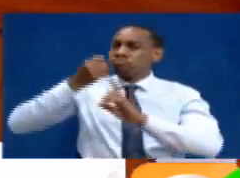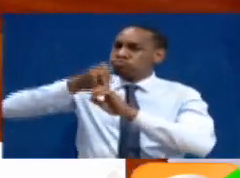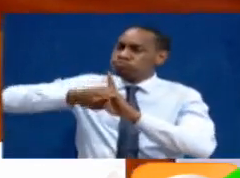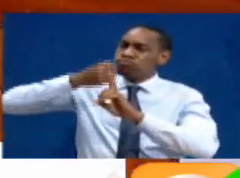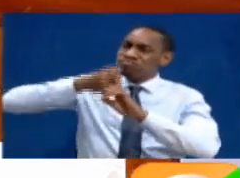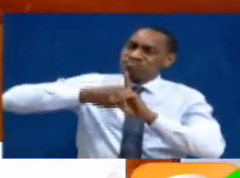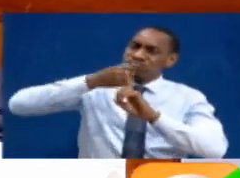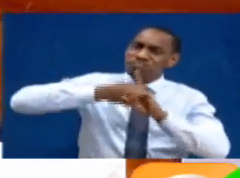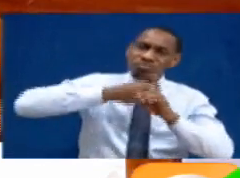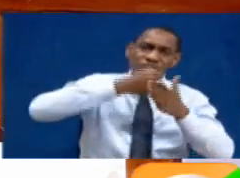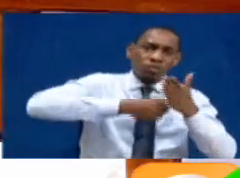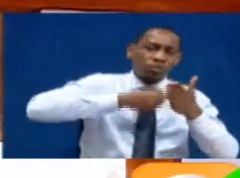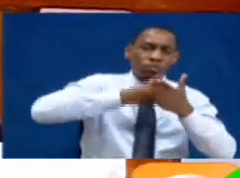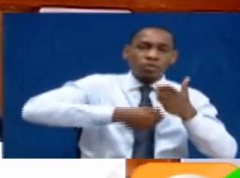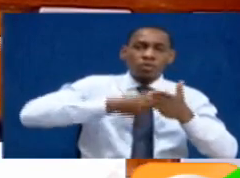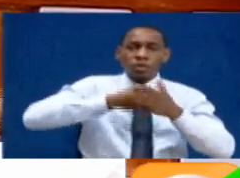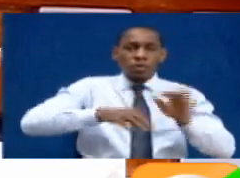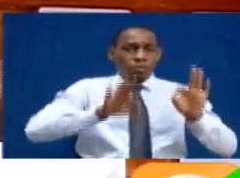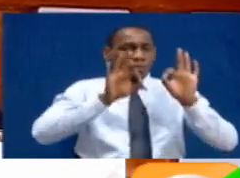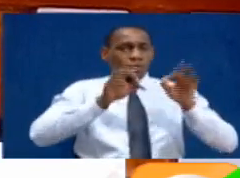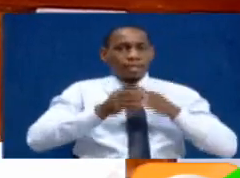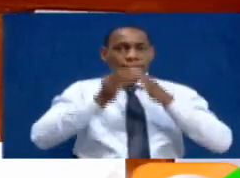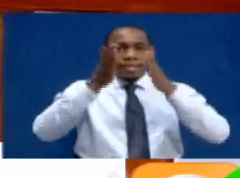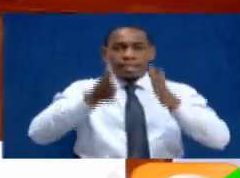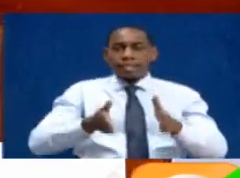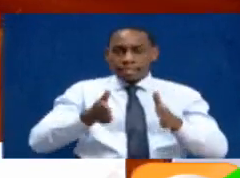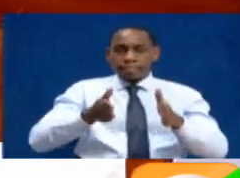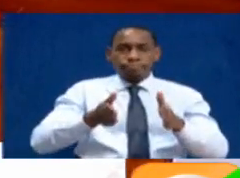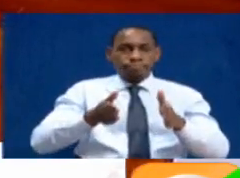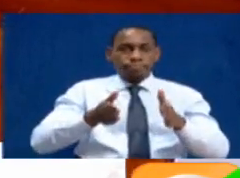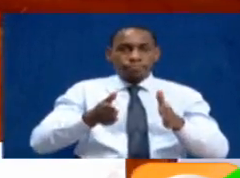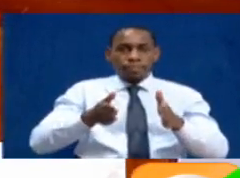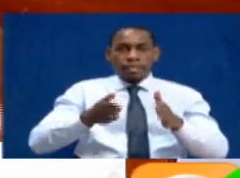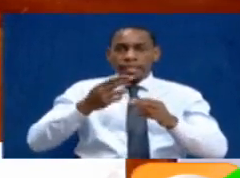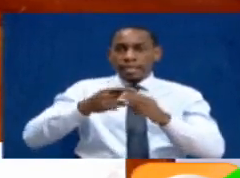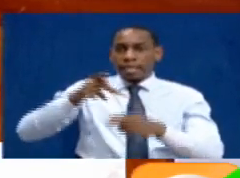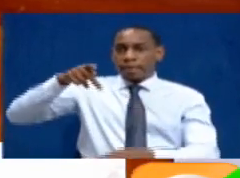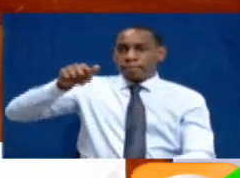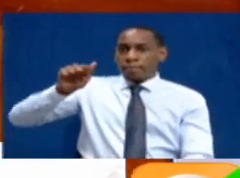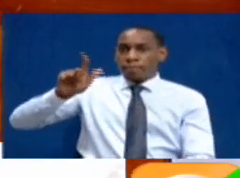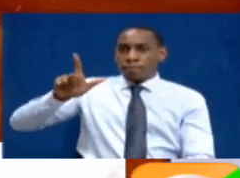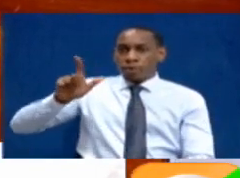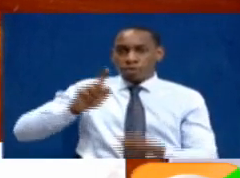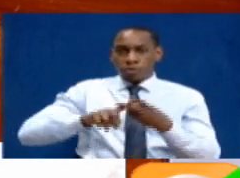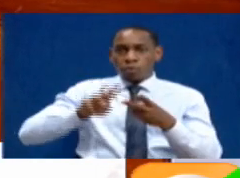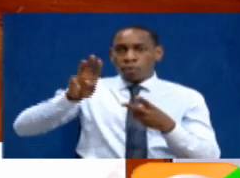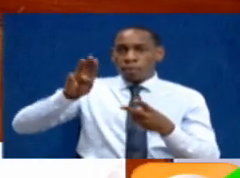fought. Brilliant leaders like Paul Joseph Ngei, Masinde Muliro.